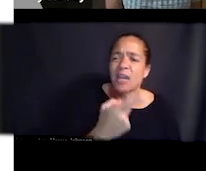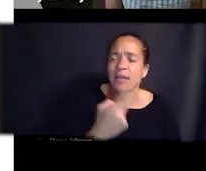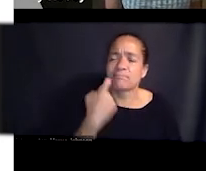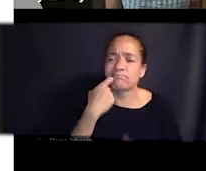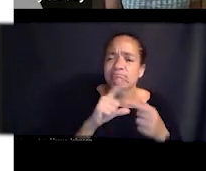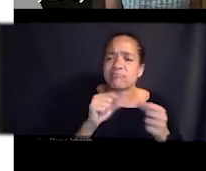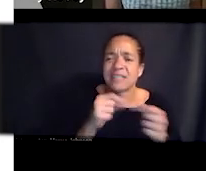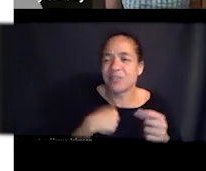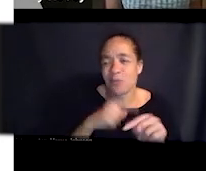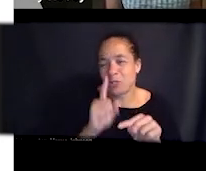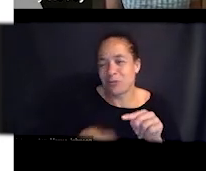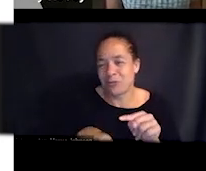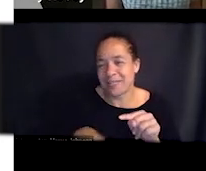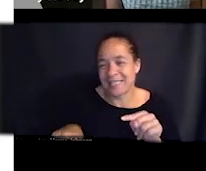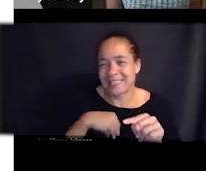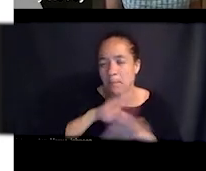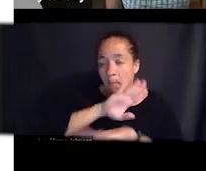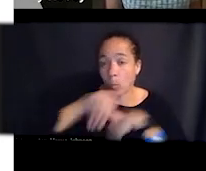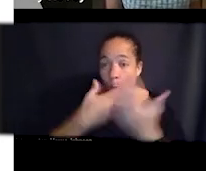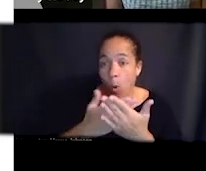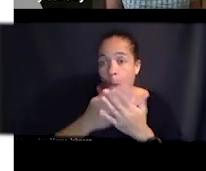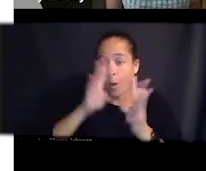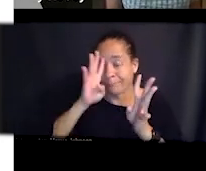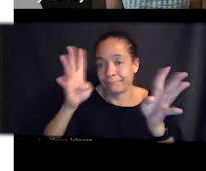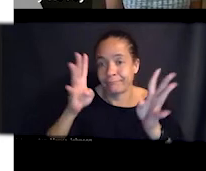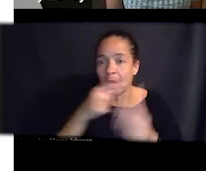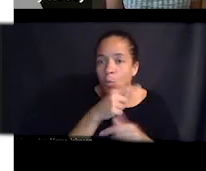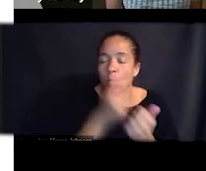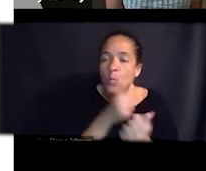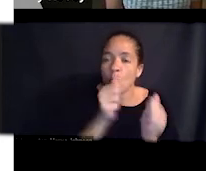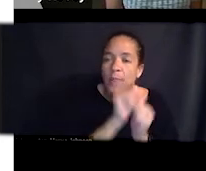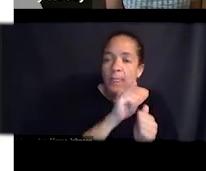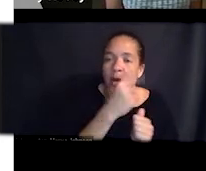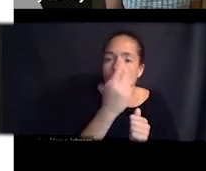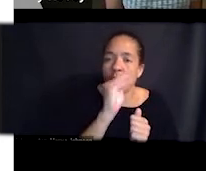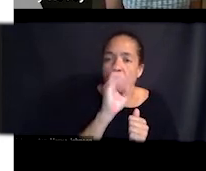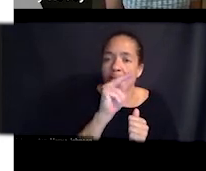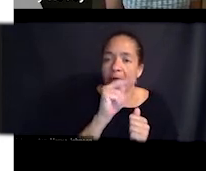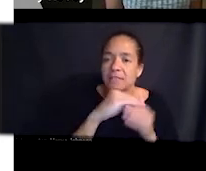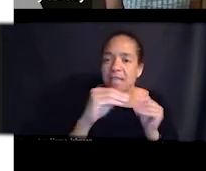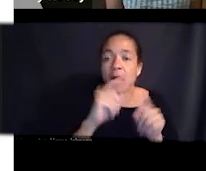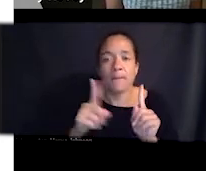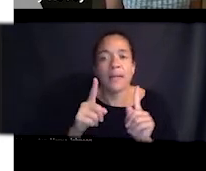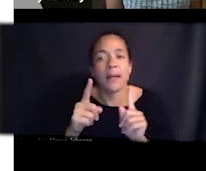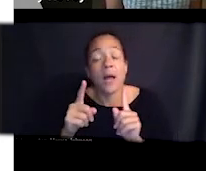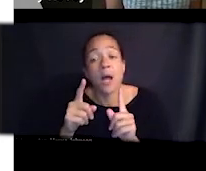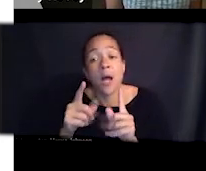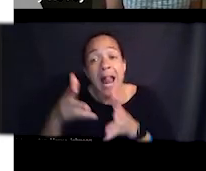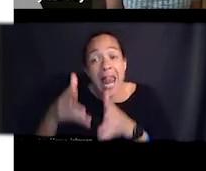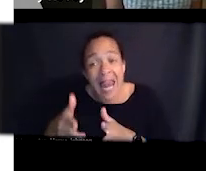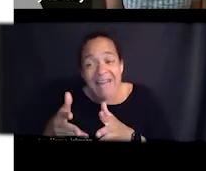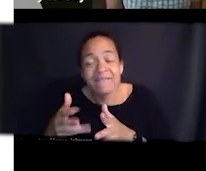$1 million granting process, but we're certainly taking that into consideration, some of those ideas as we